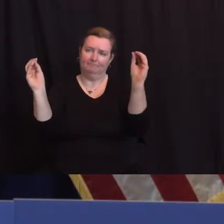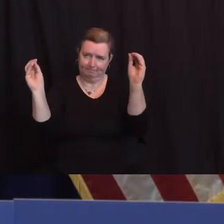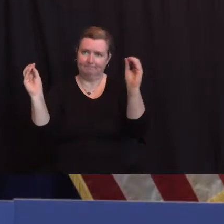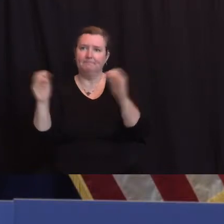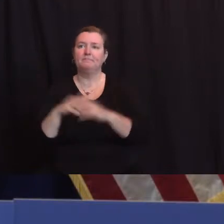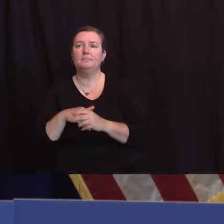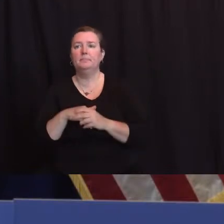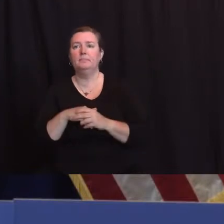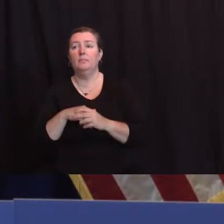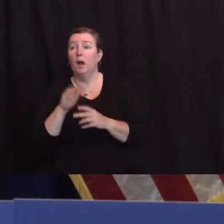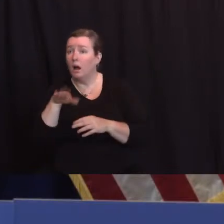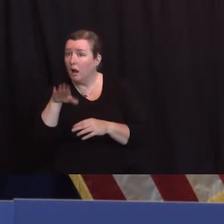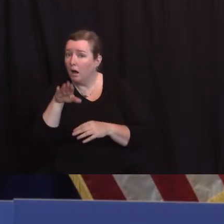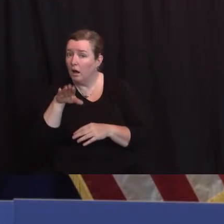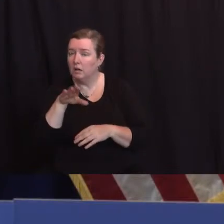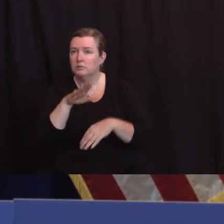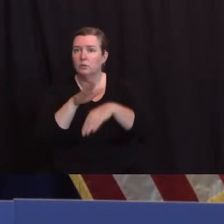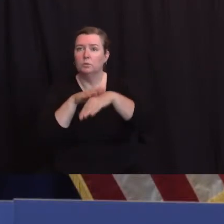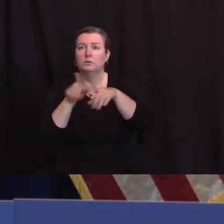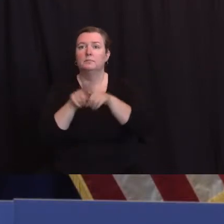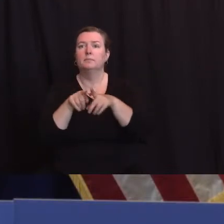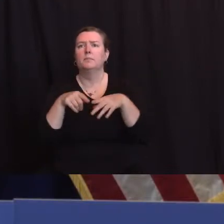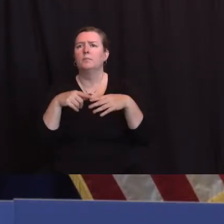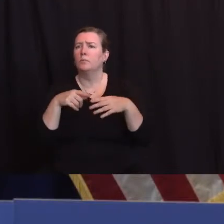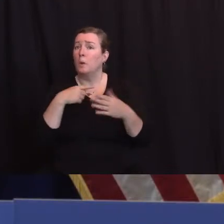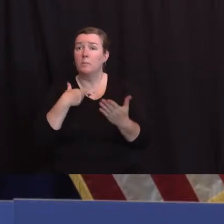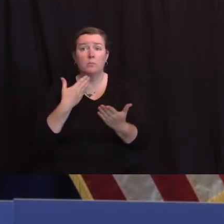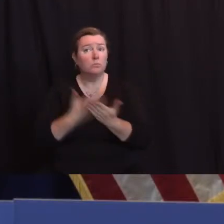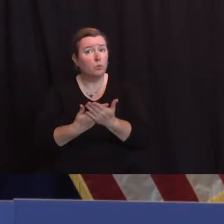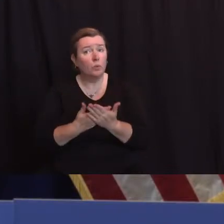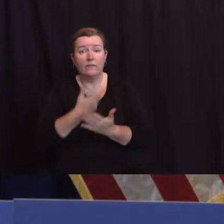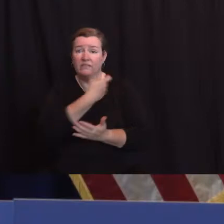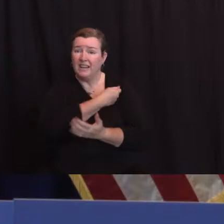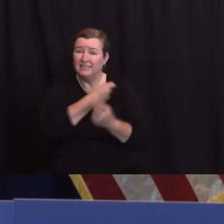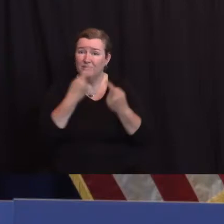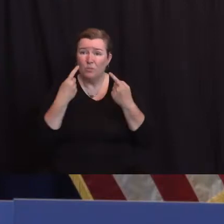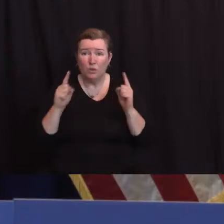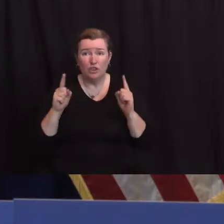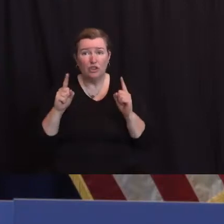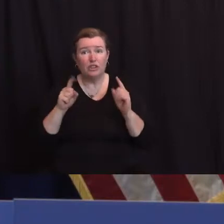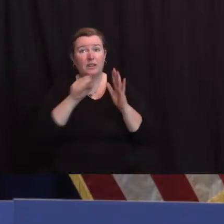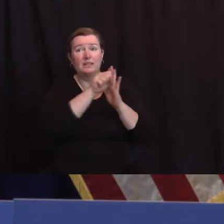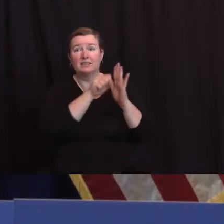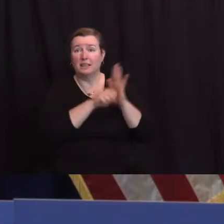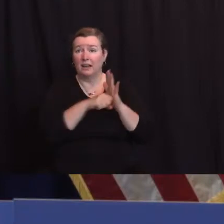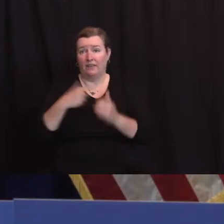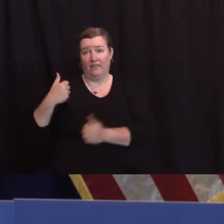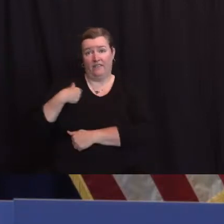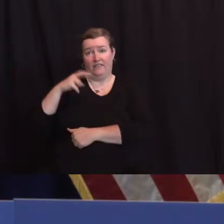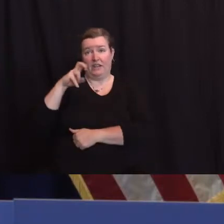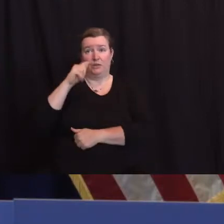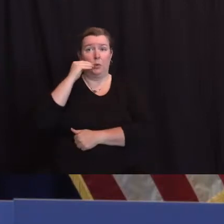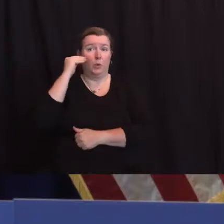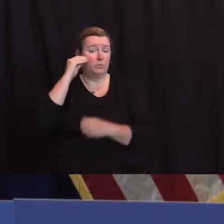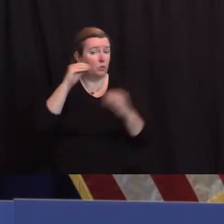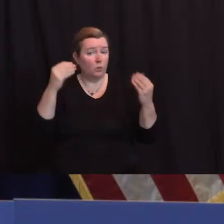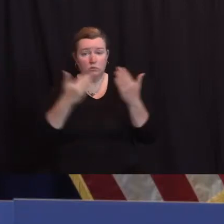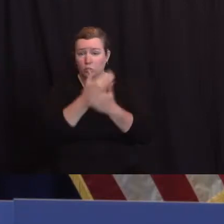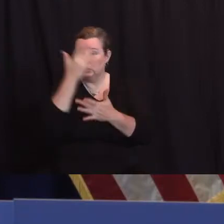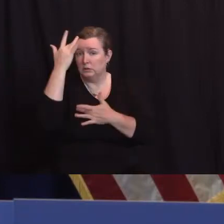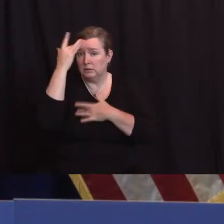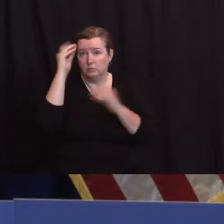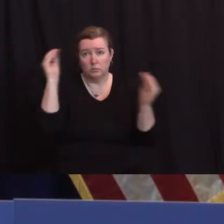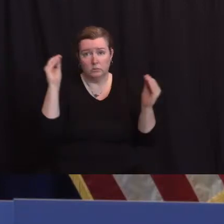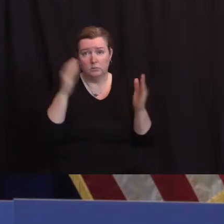further evidence of the impact and the value of vaccination, at the state's veterans' homes, there are no new cases among residents, and at the